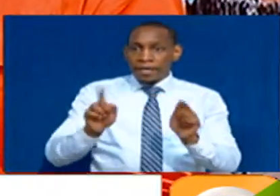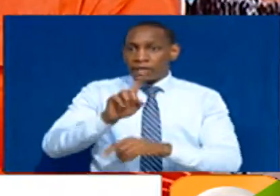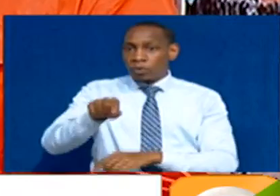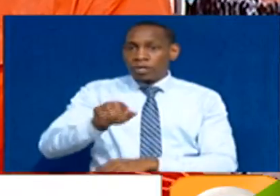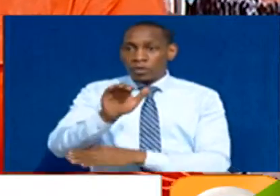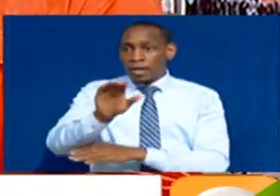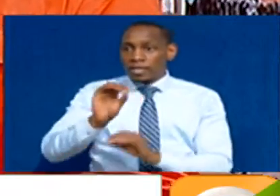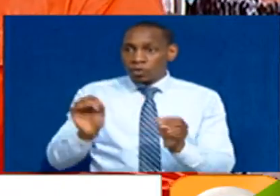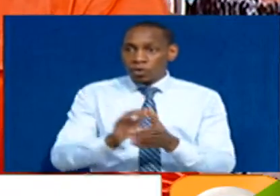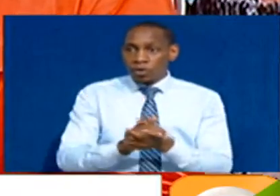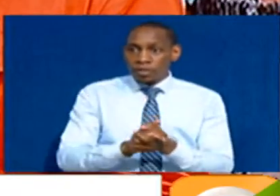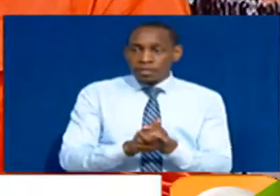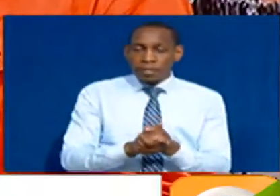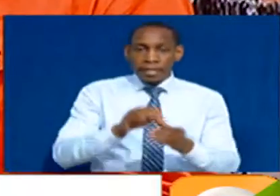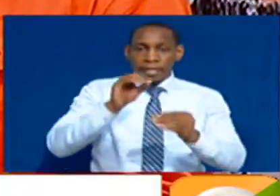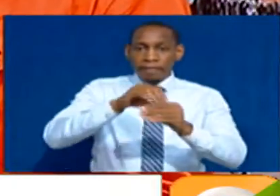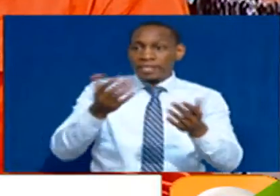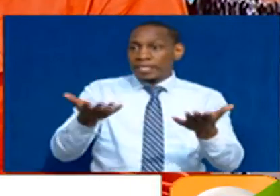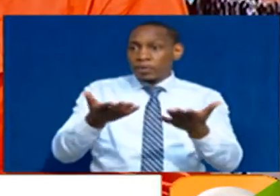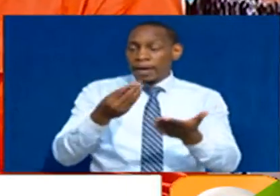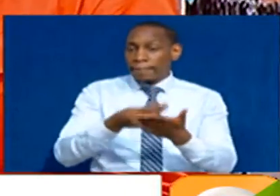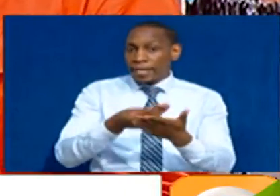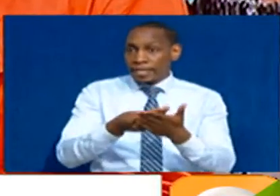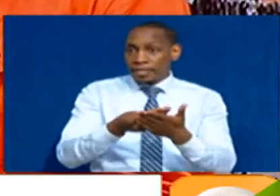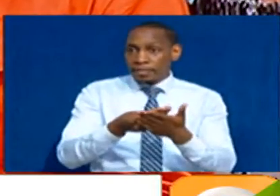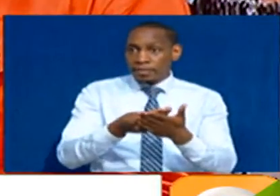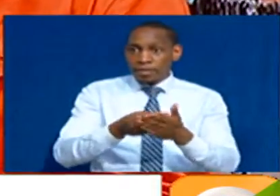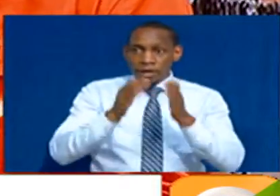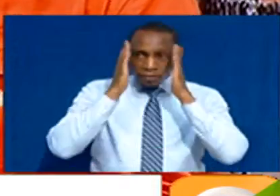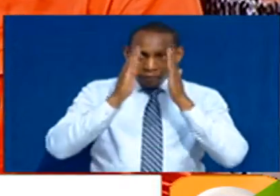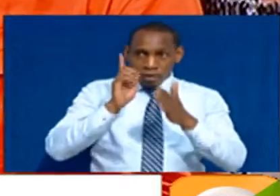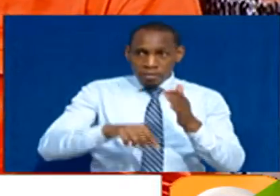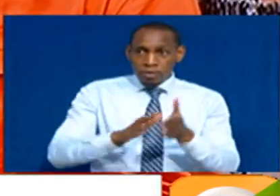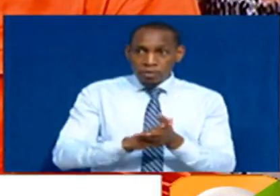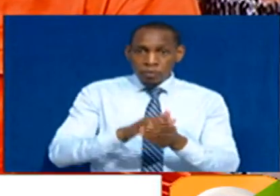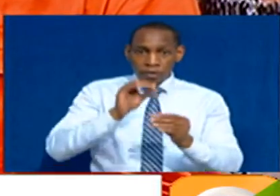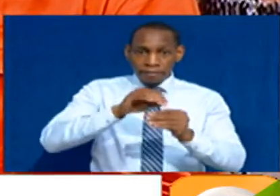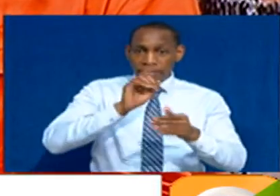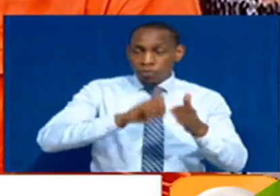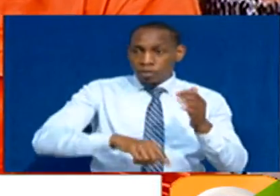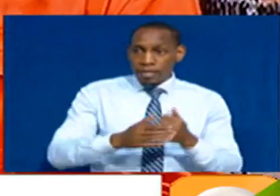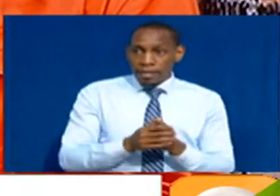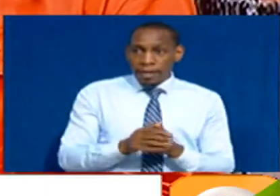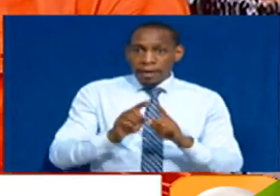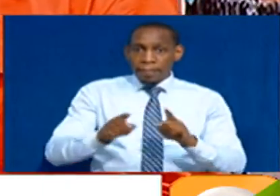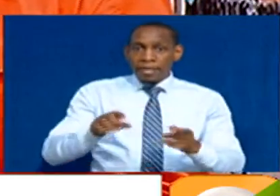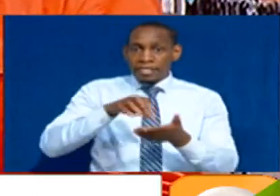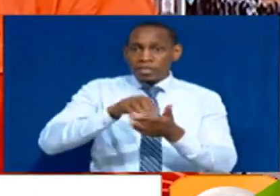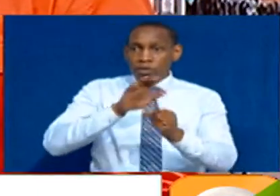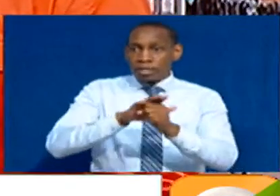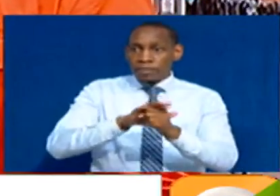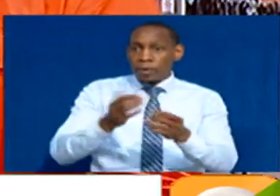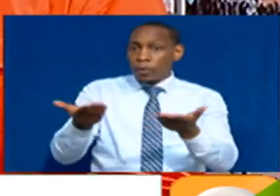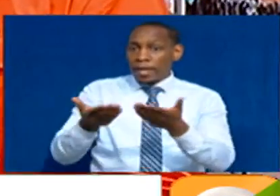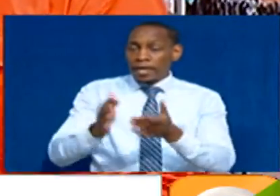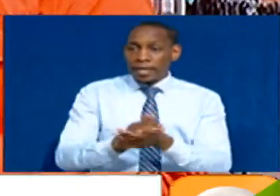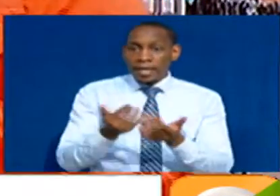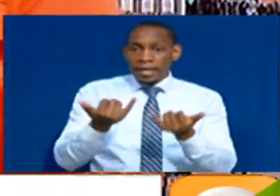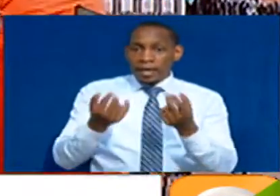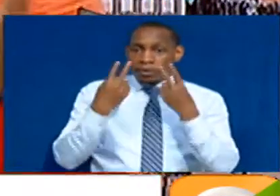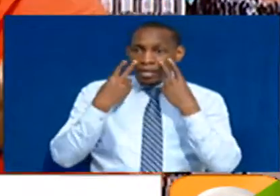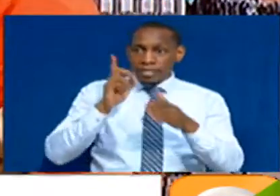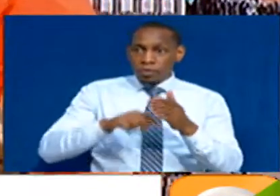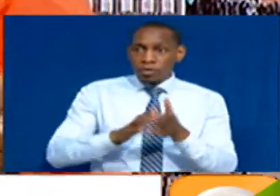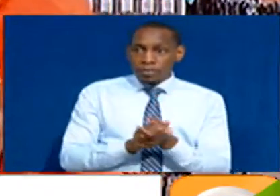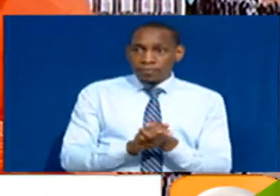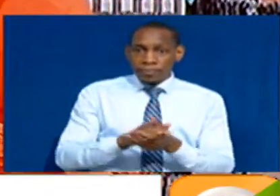the question, where are they investing, you know, their money? They are focusing in what they're investing in. But in most cases, it's not where. And you'll find that all